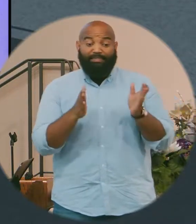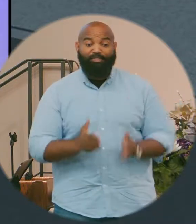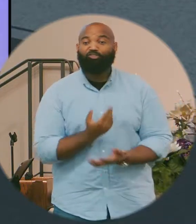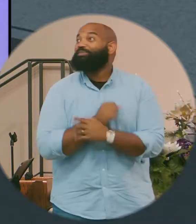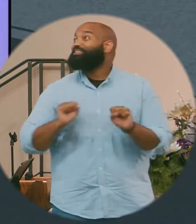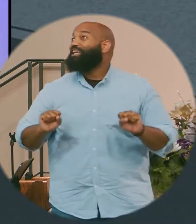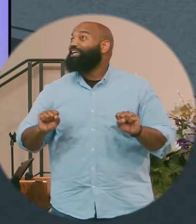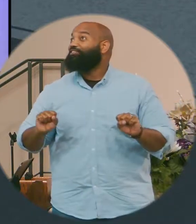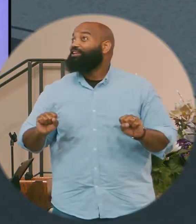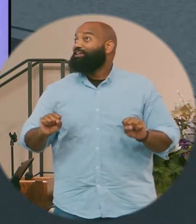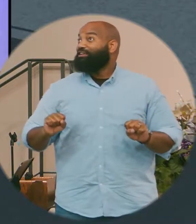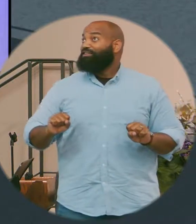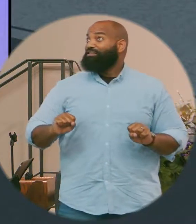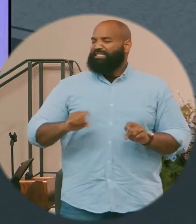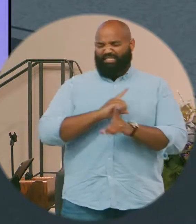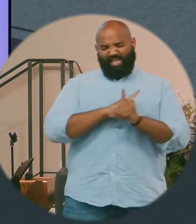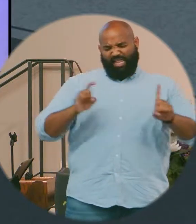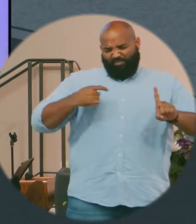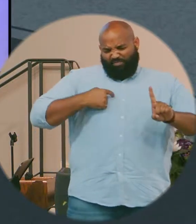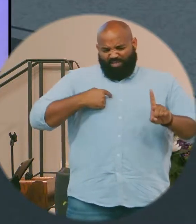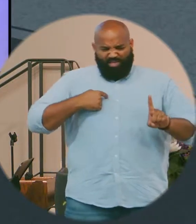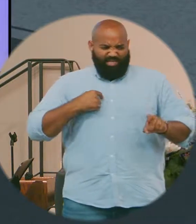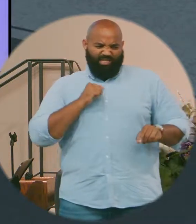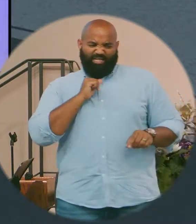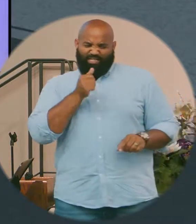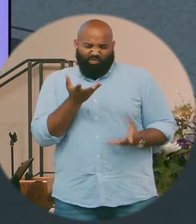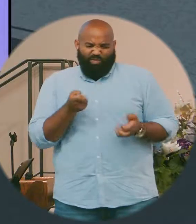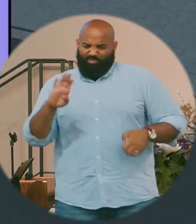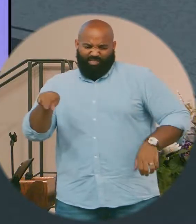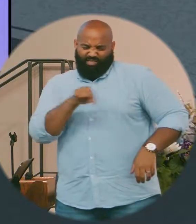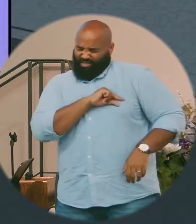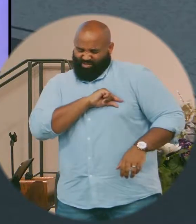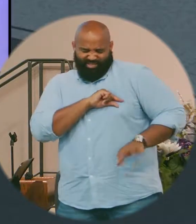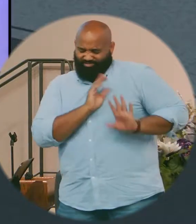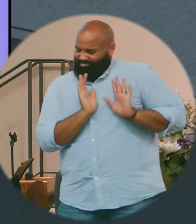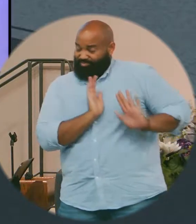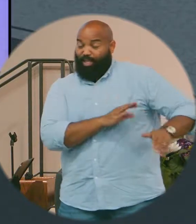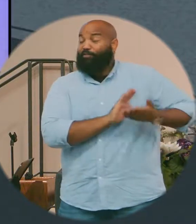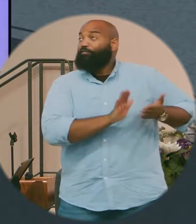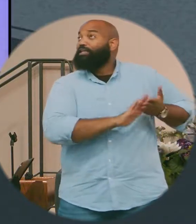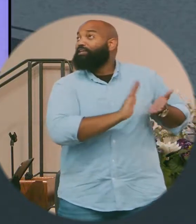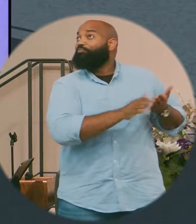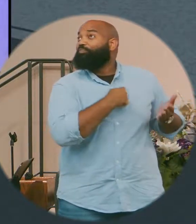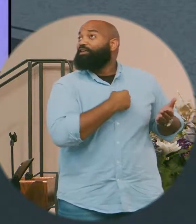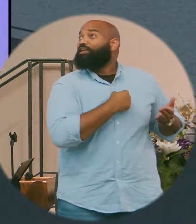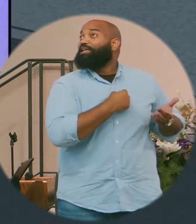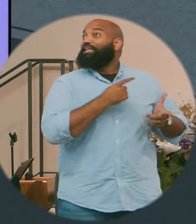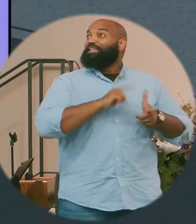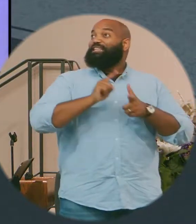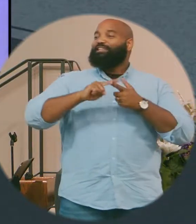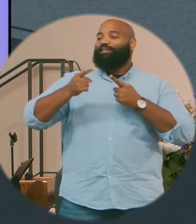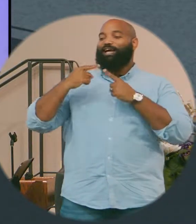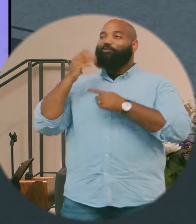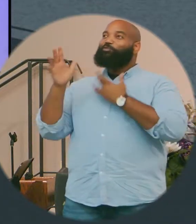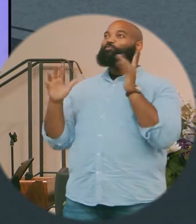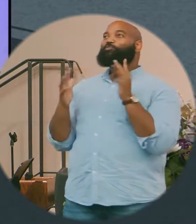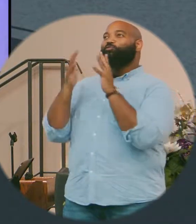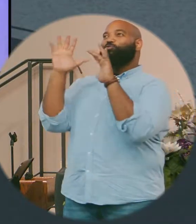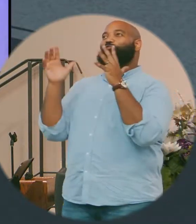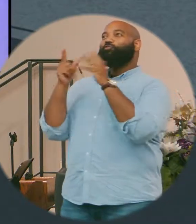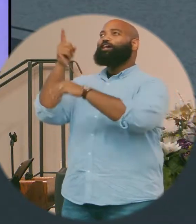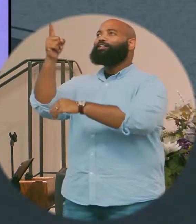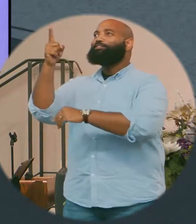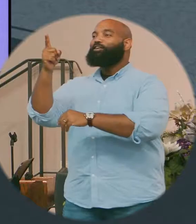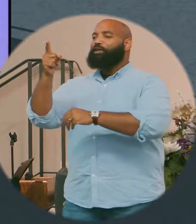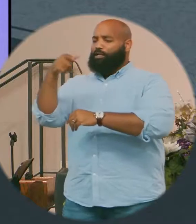me from blood guiltiness, O God of my salvation. And my tongue will sing aloud of your righteousness. O Lord, open